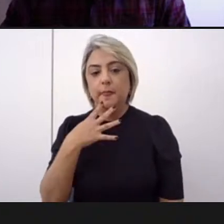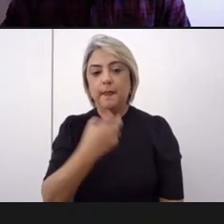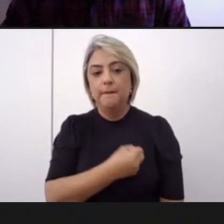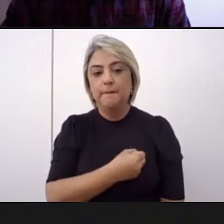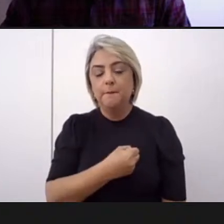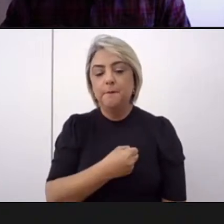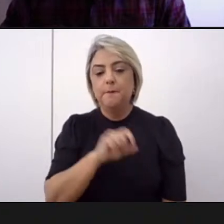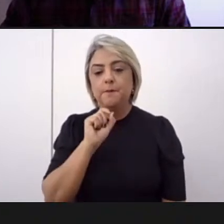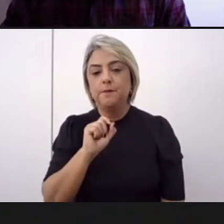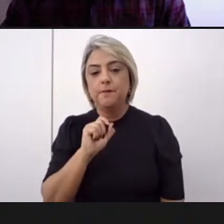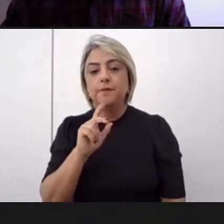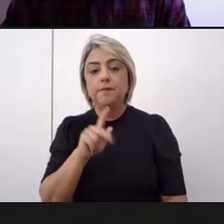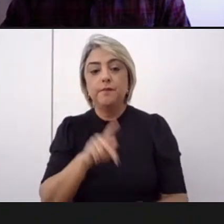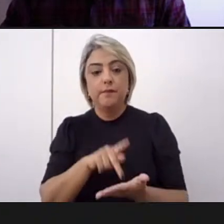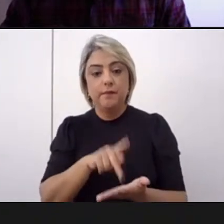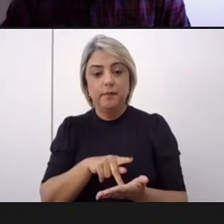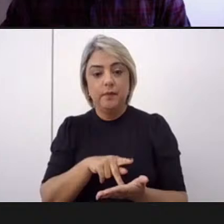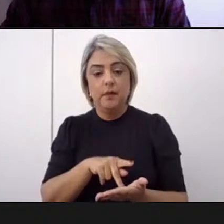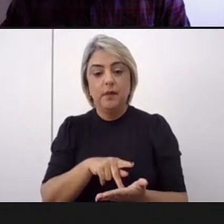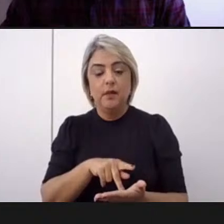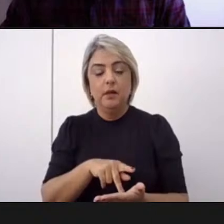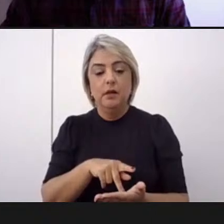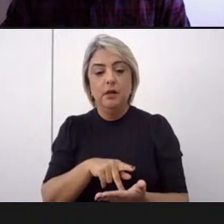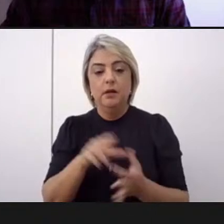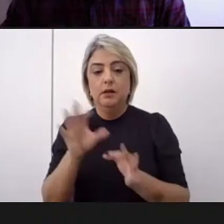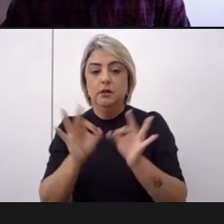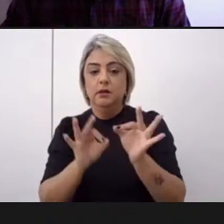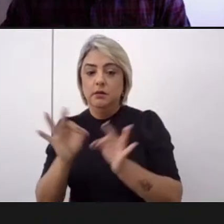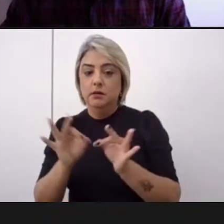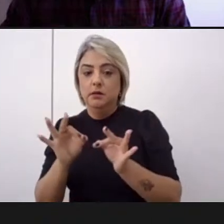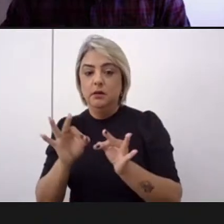in international organizations. But